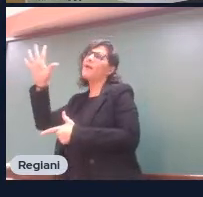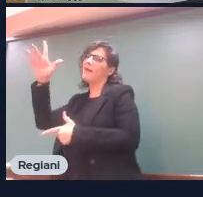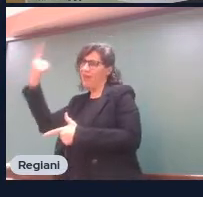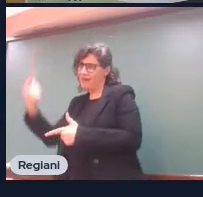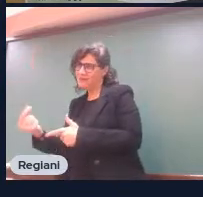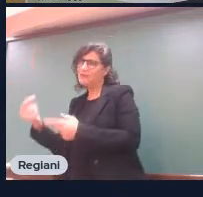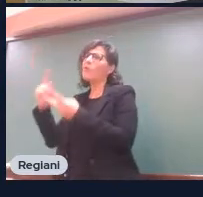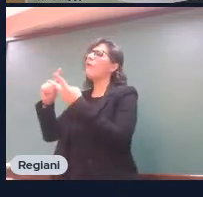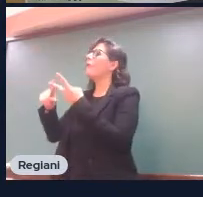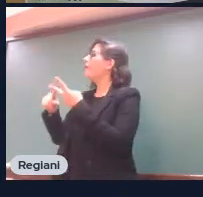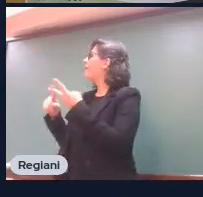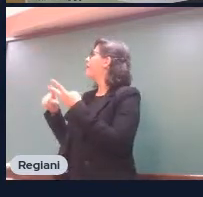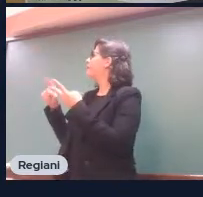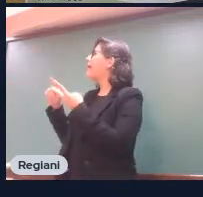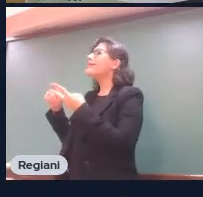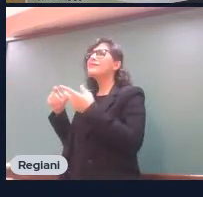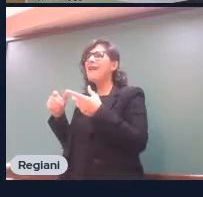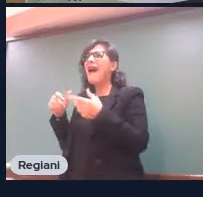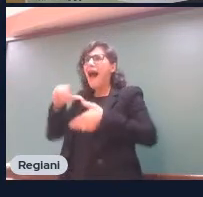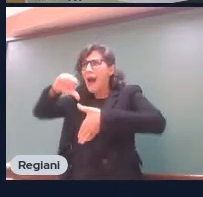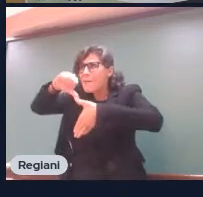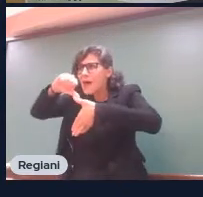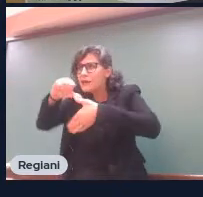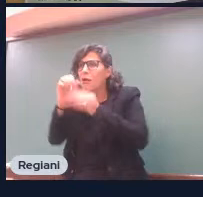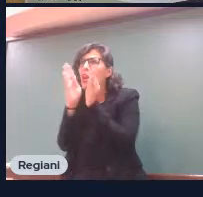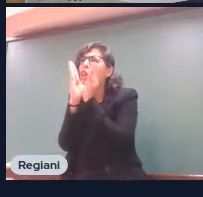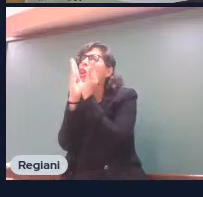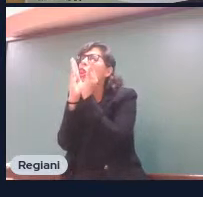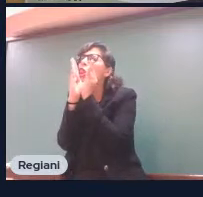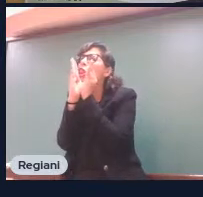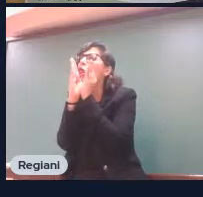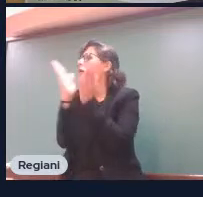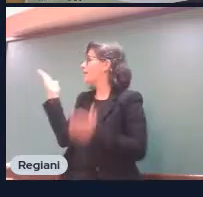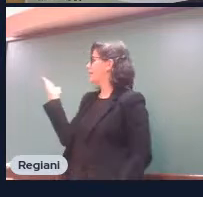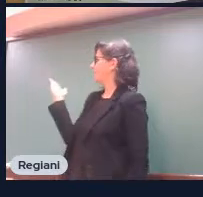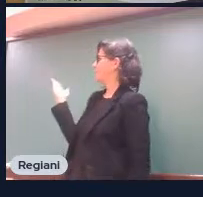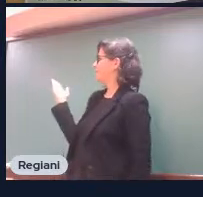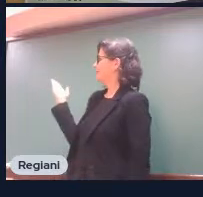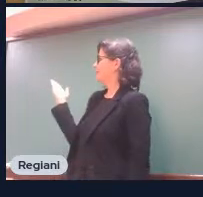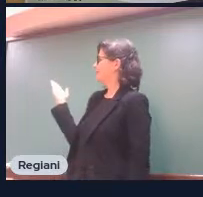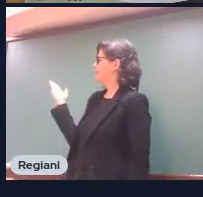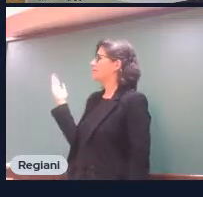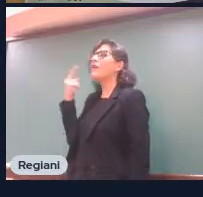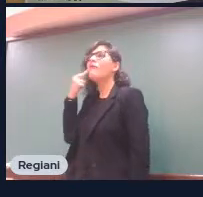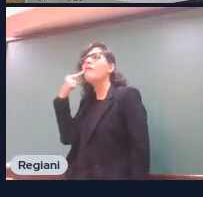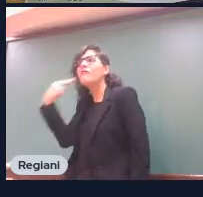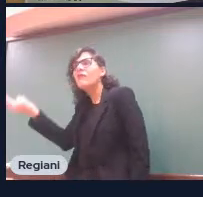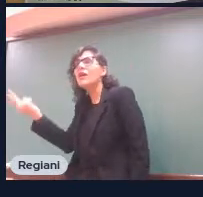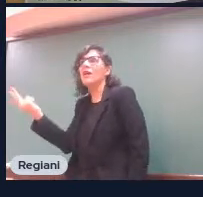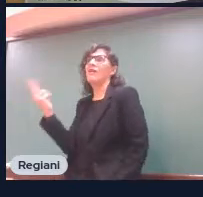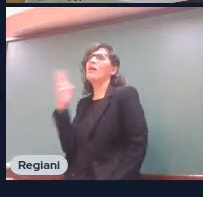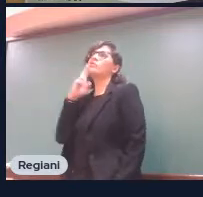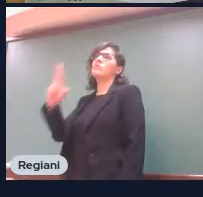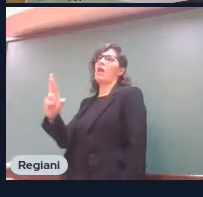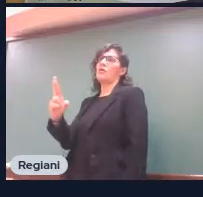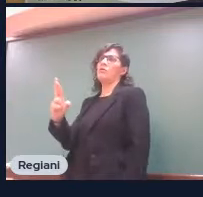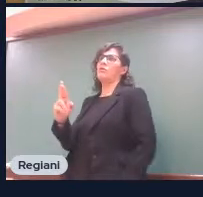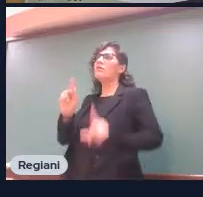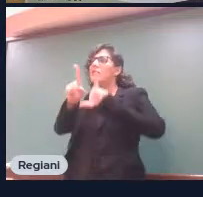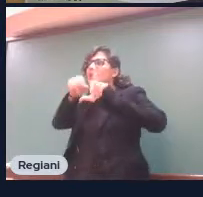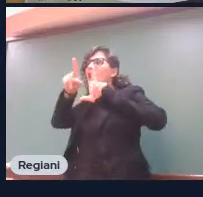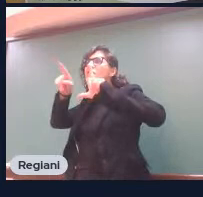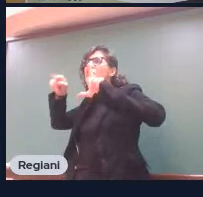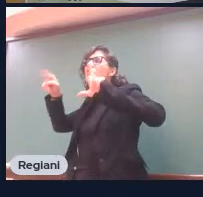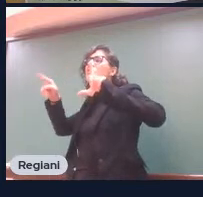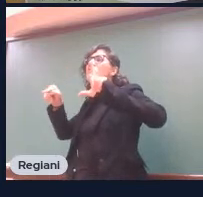small slice for the Americas. I break this down. Here you see the result. I don't know if you can